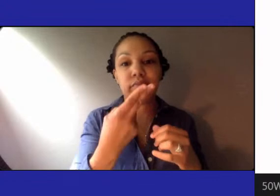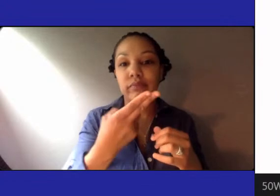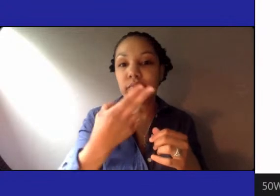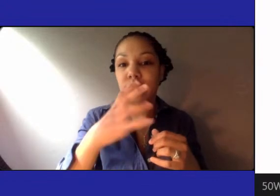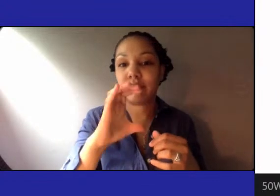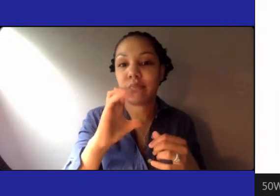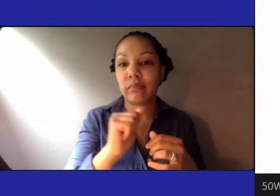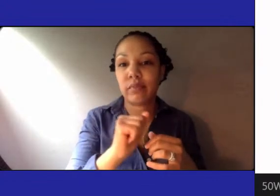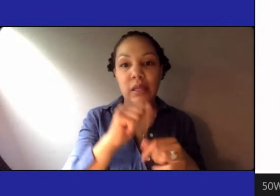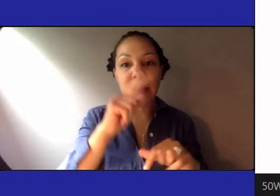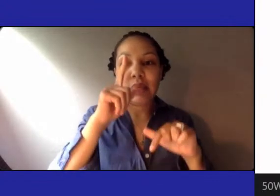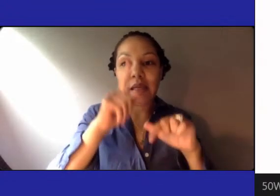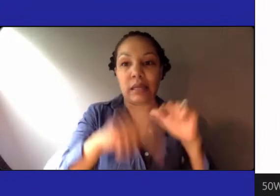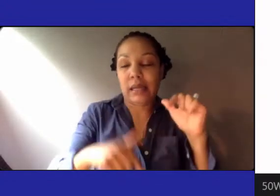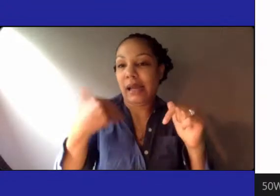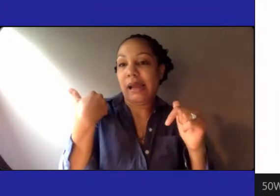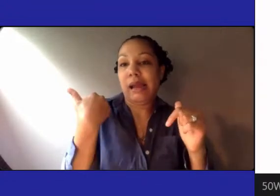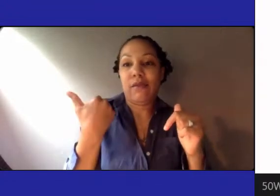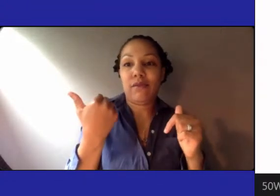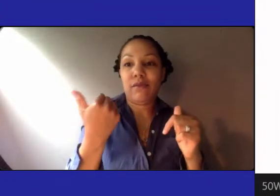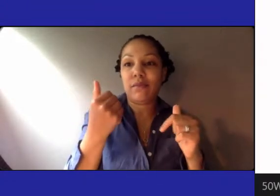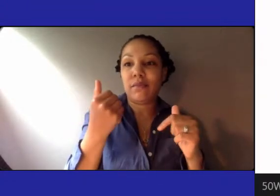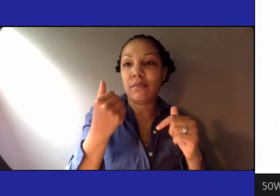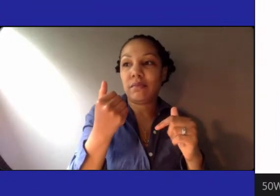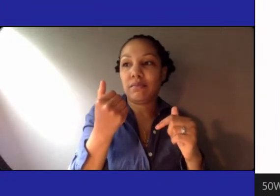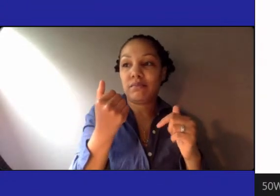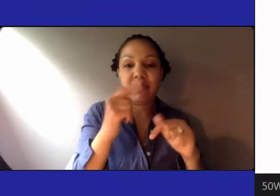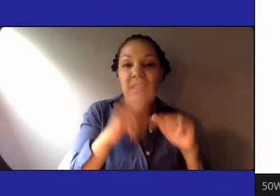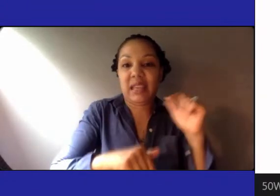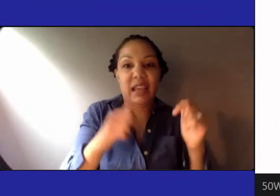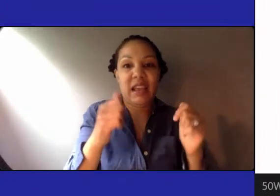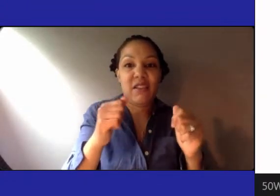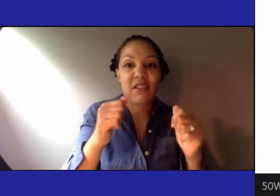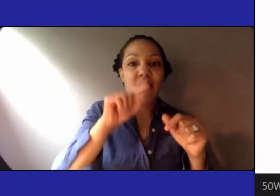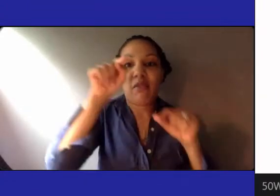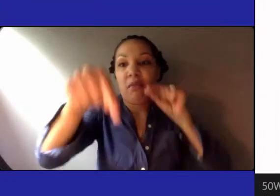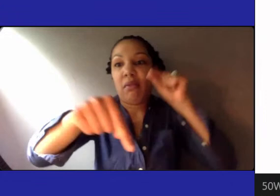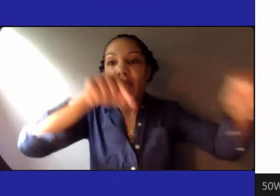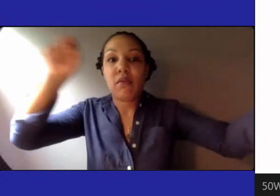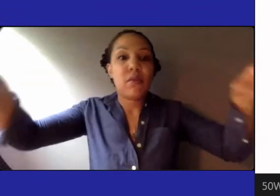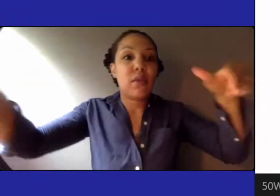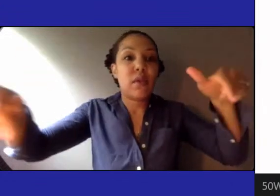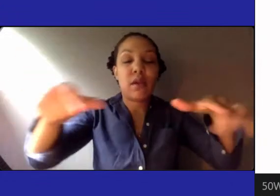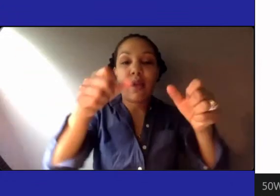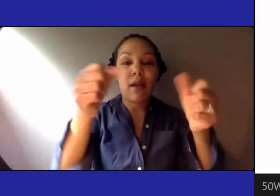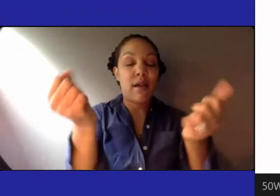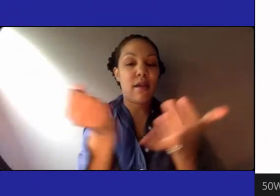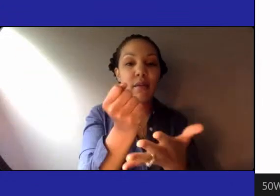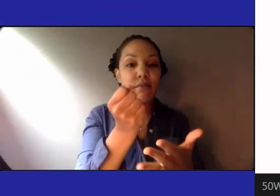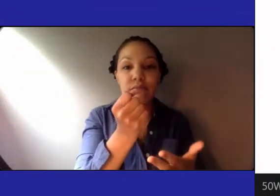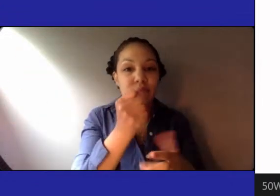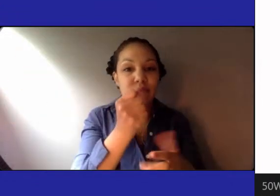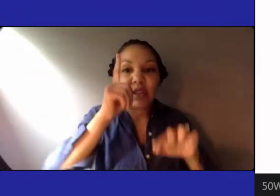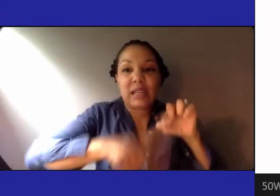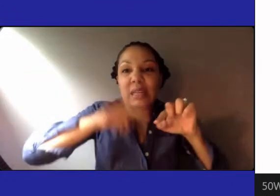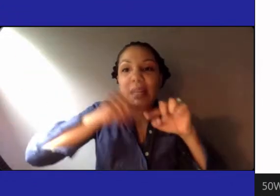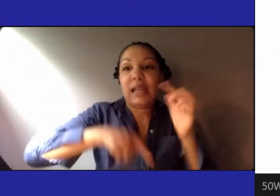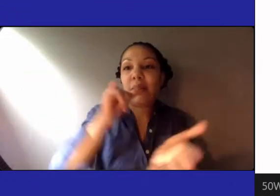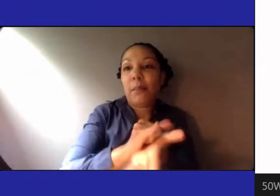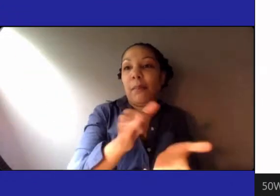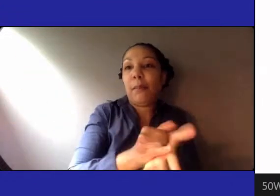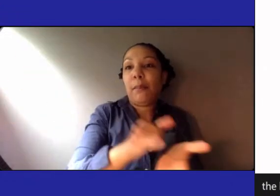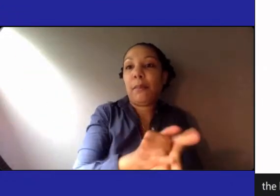every possible time. You just can't do it anymore, right? And so the only way you